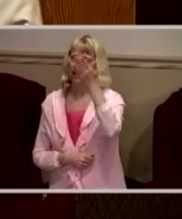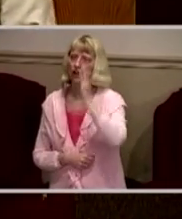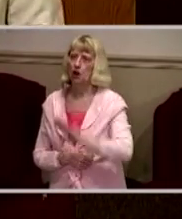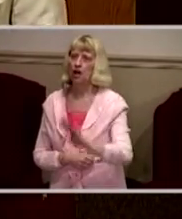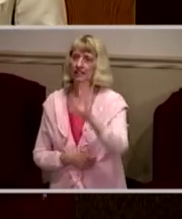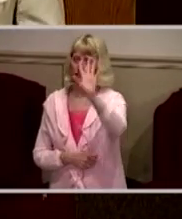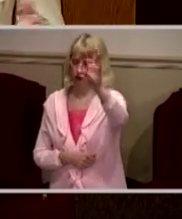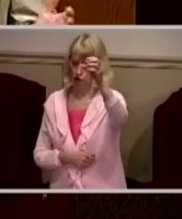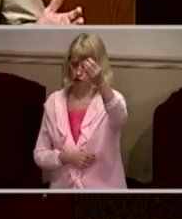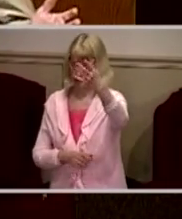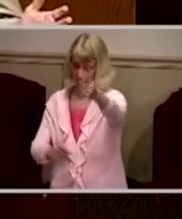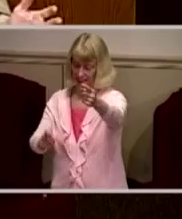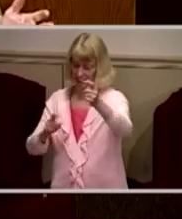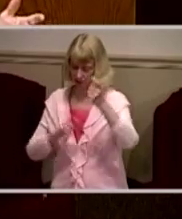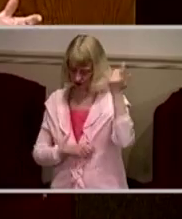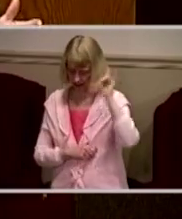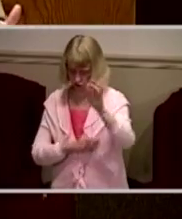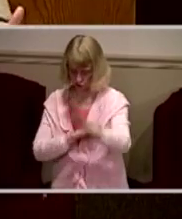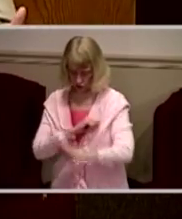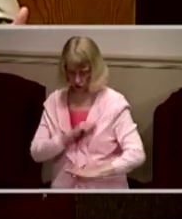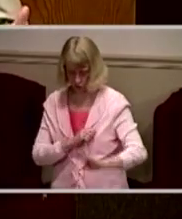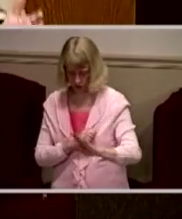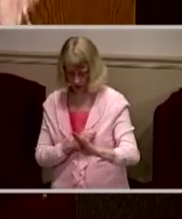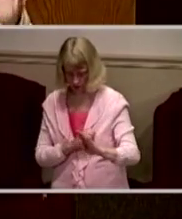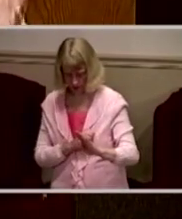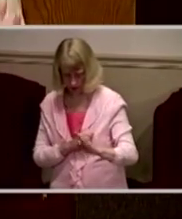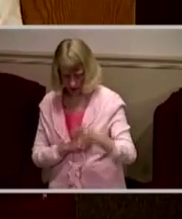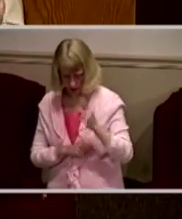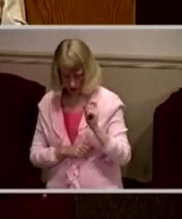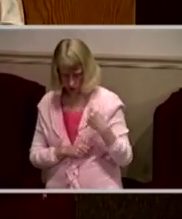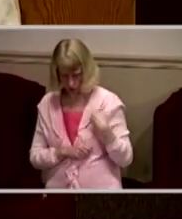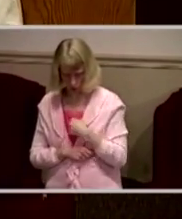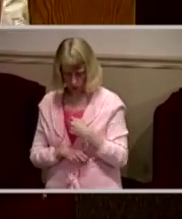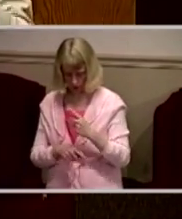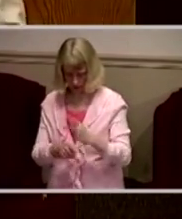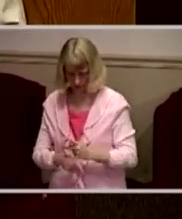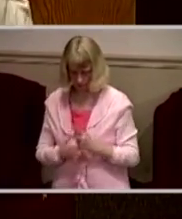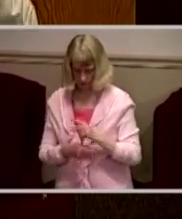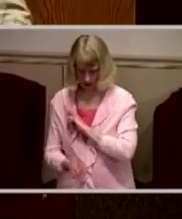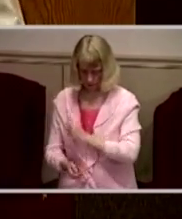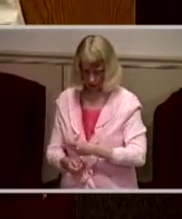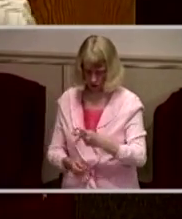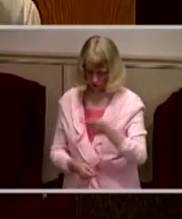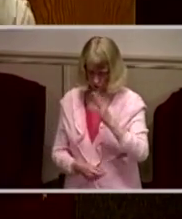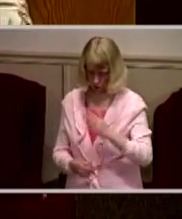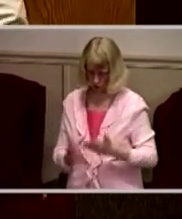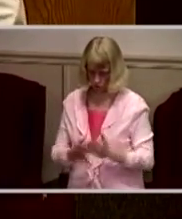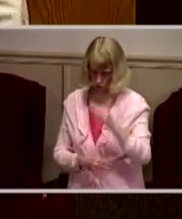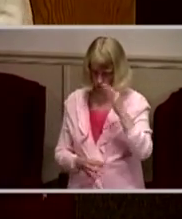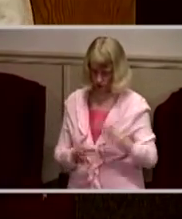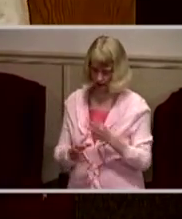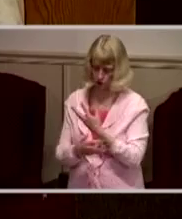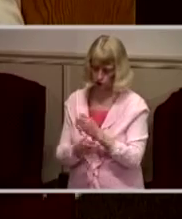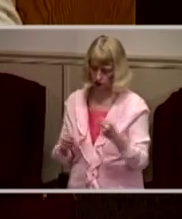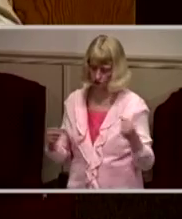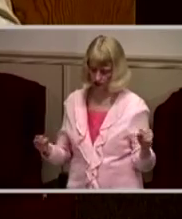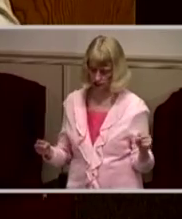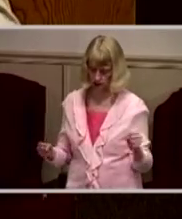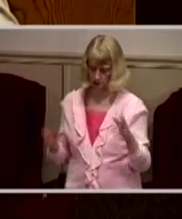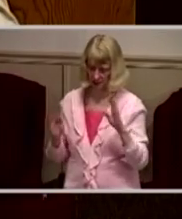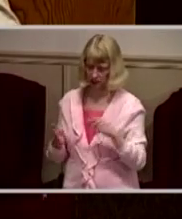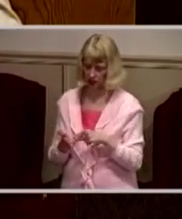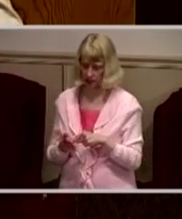his grace that gives us eternal security. Because we are kept by the power of God through faith unto salvation. Look at